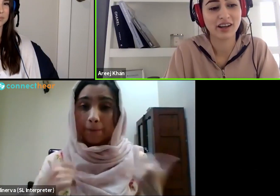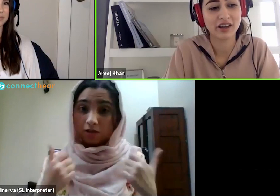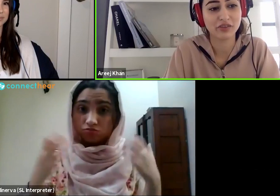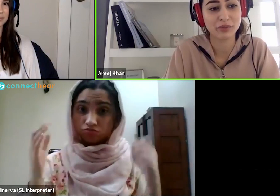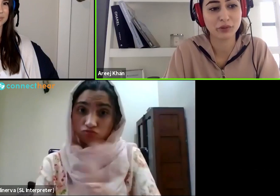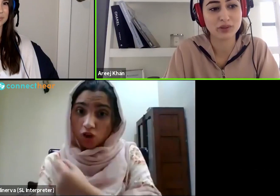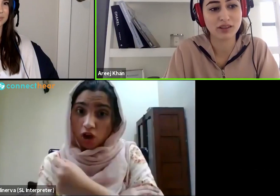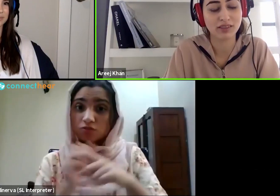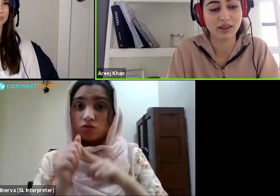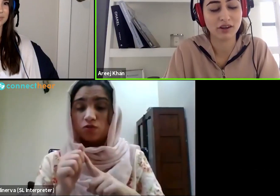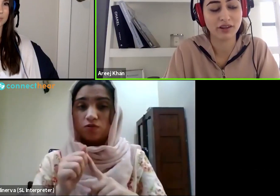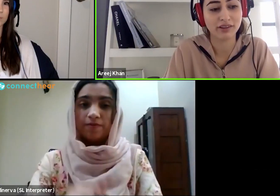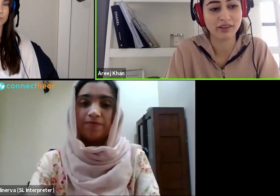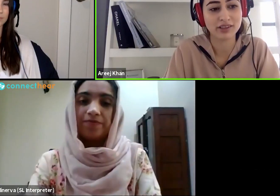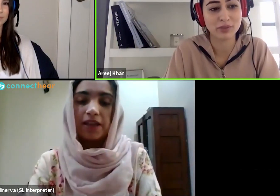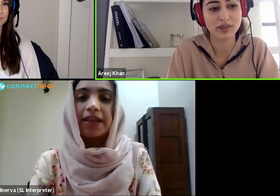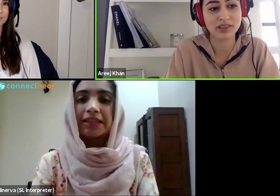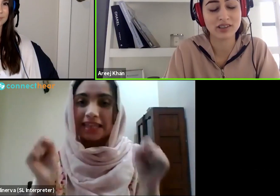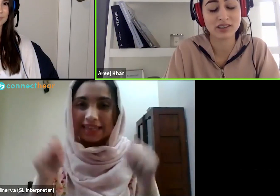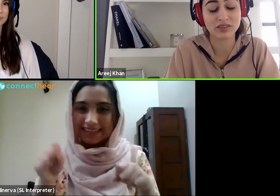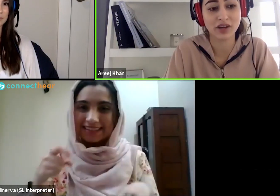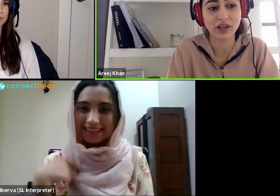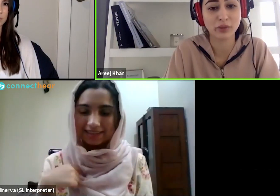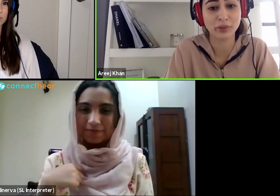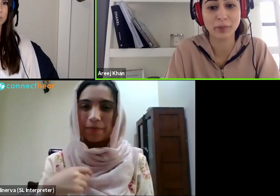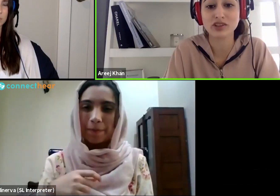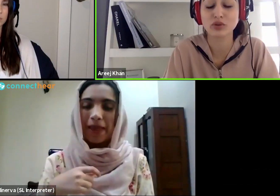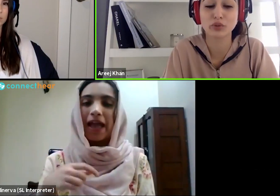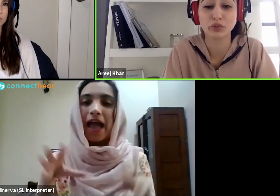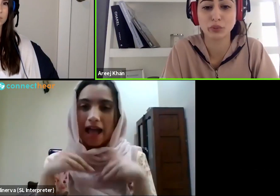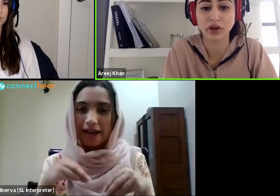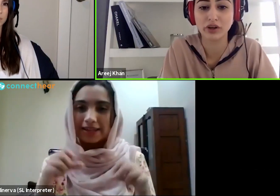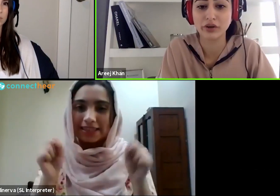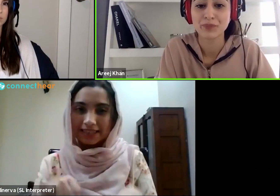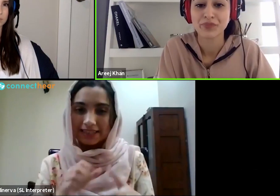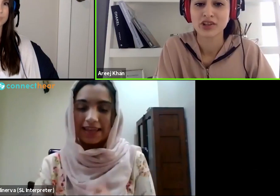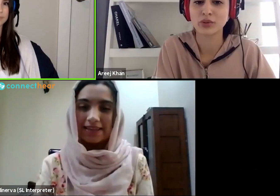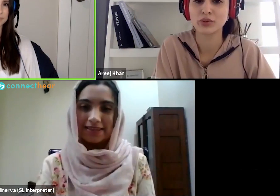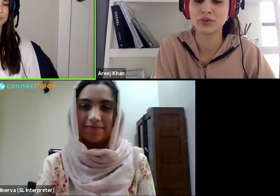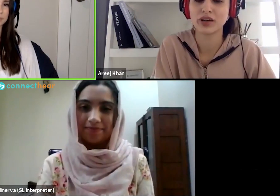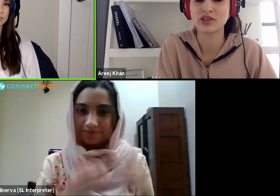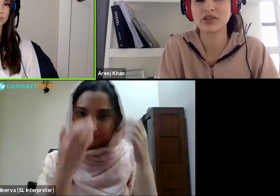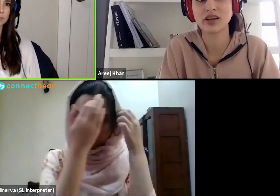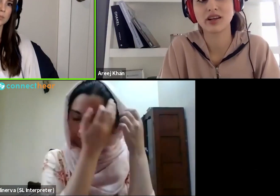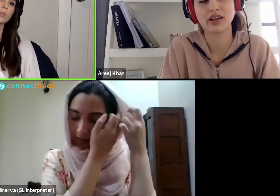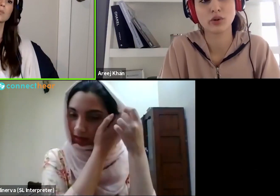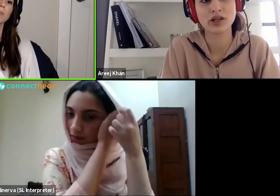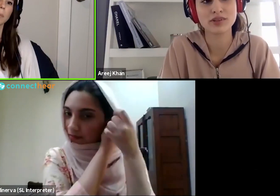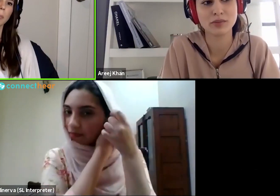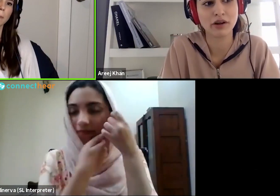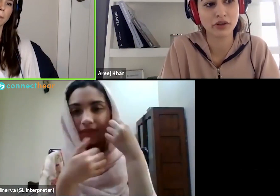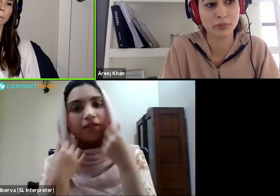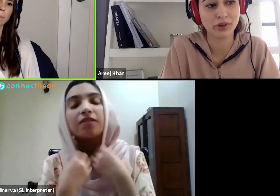And I agree with what you said there, that the disability doesn't define you, but it makes you who you are. Mm-hmm. So as you said,